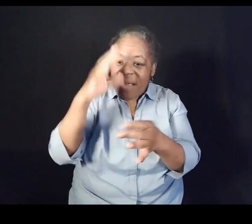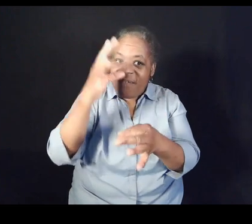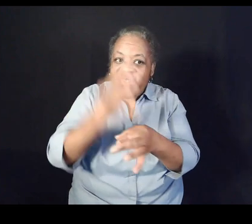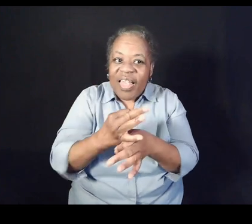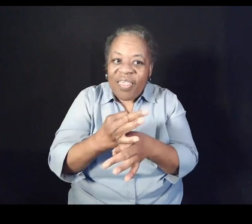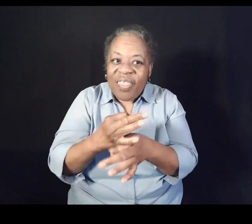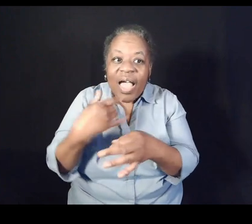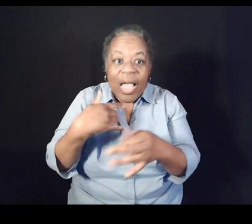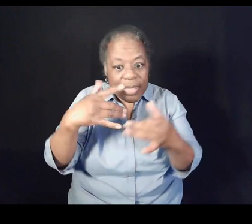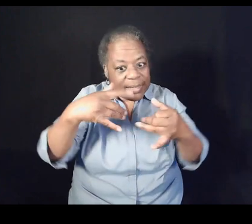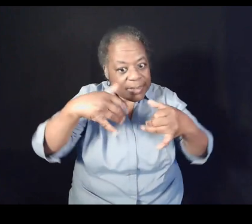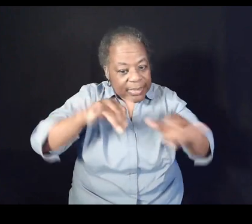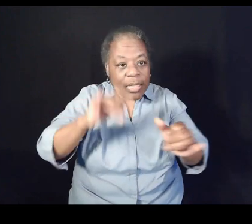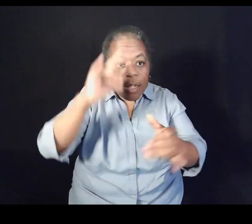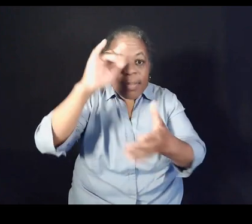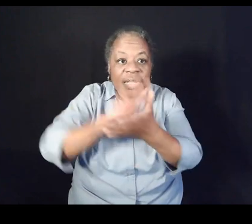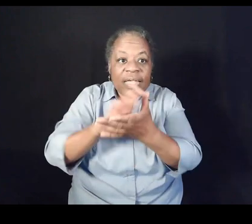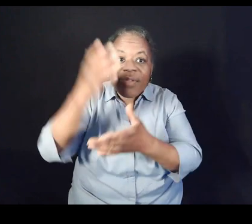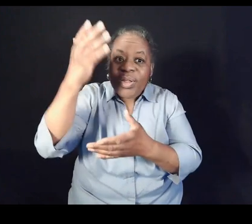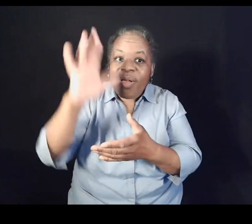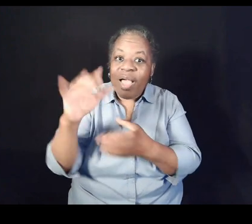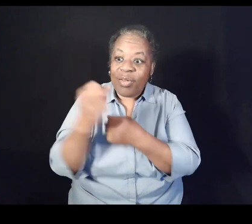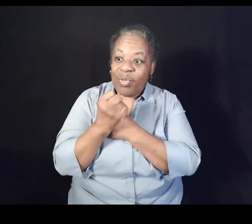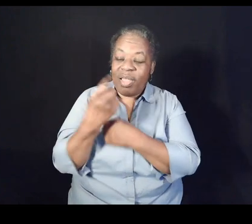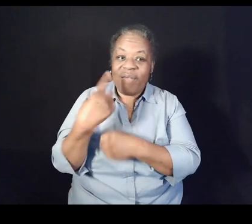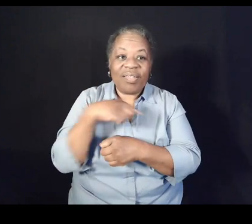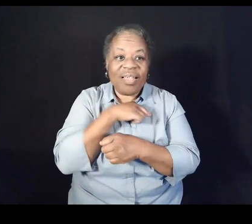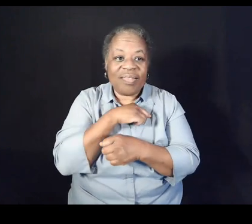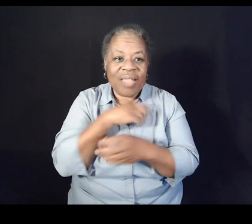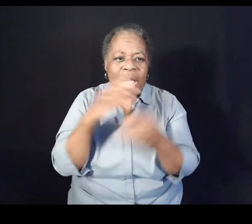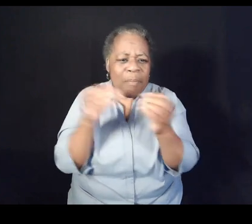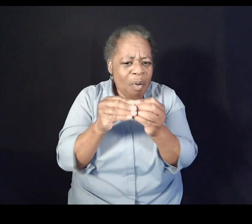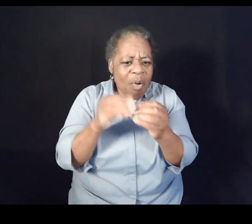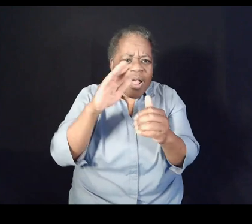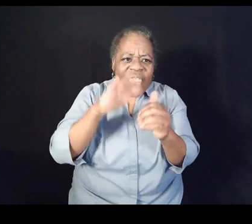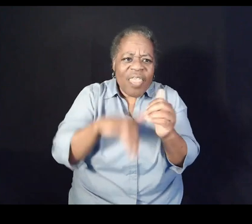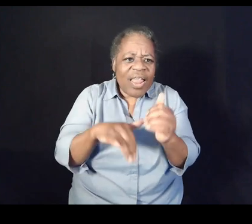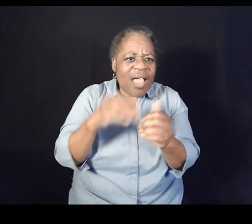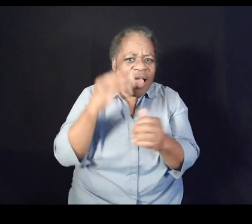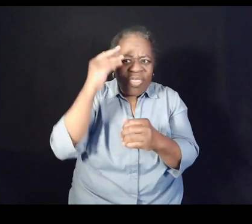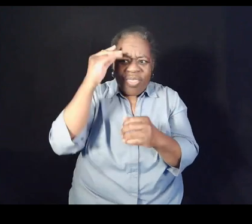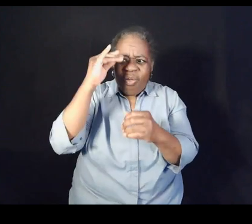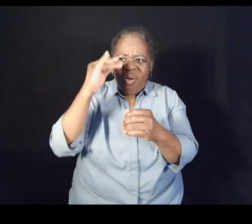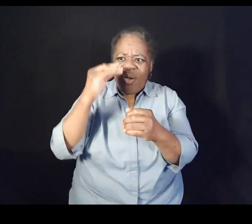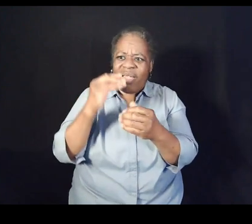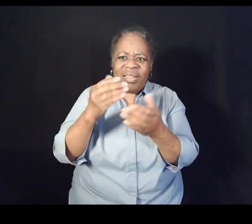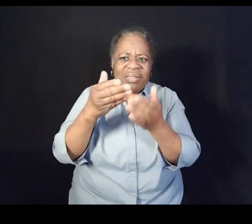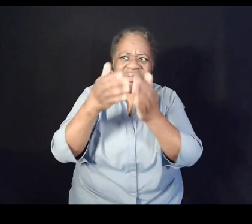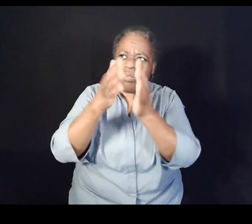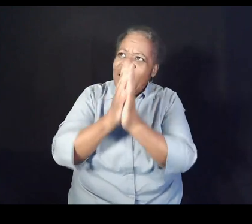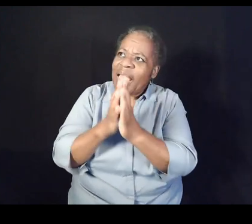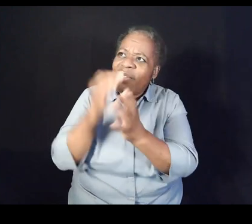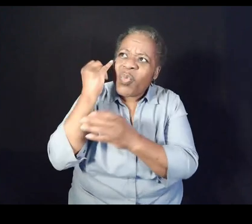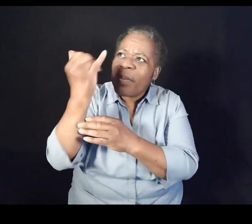still believe in a God who loves us more than I dare to ask or imagine.